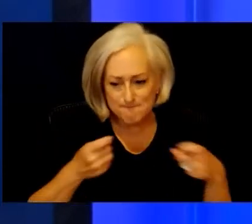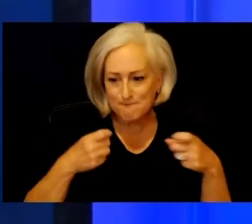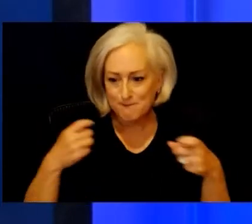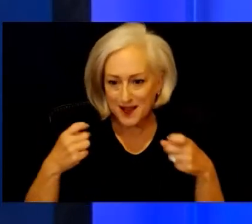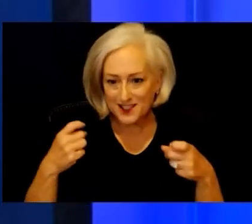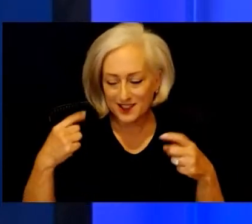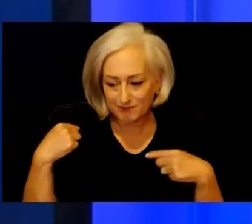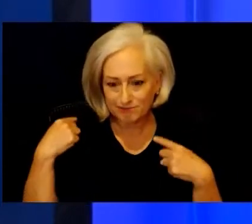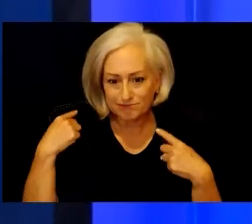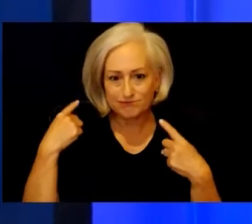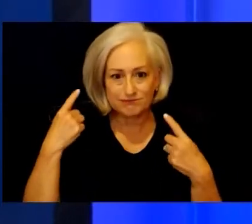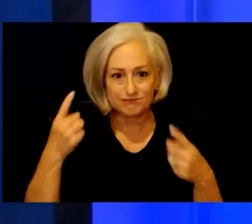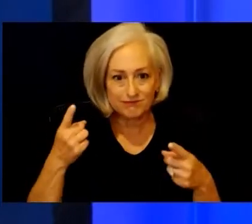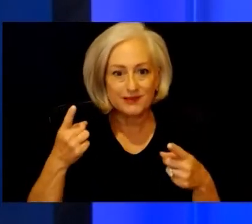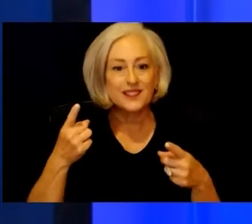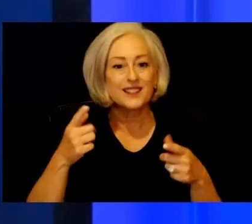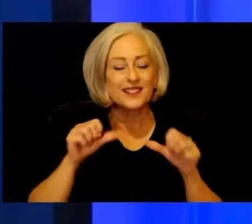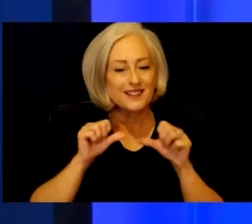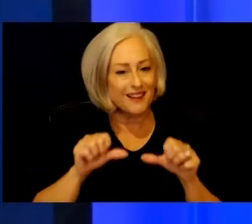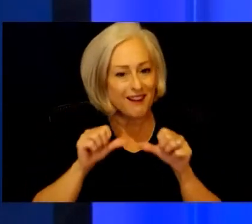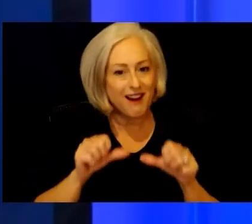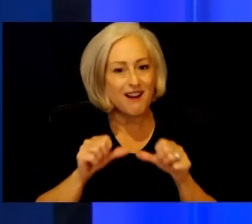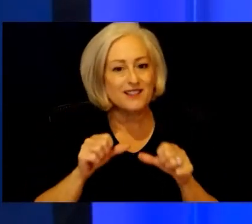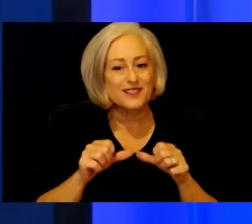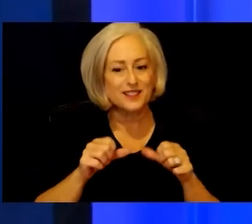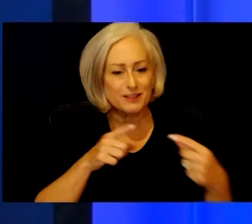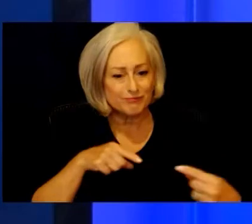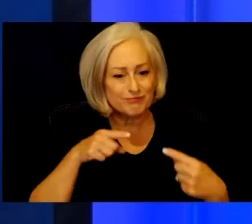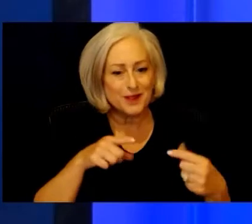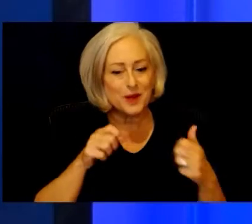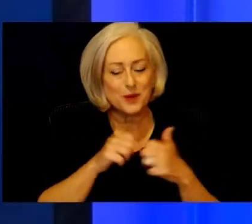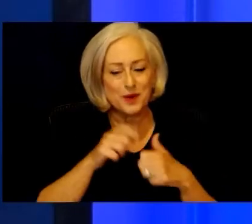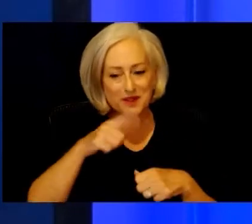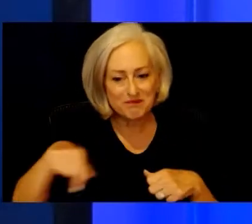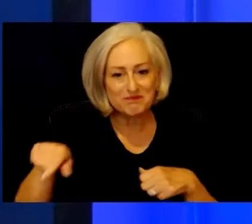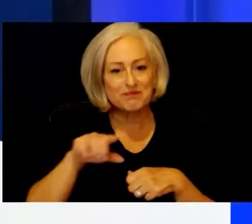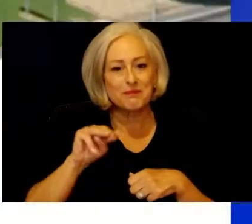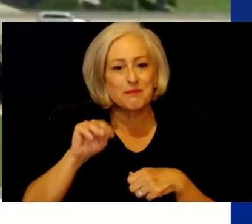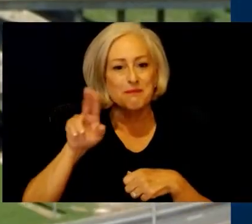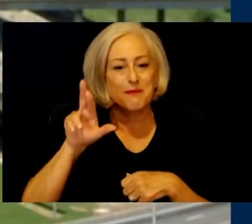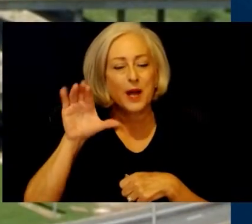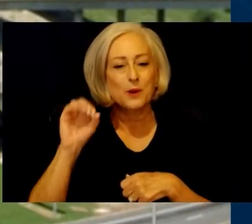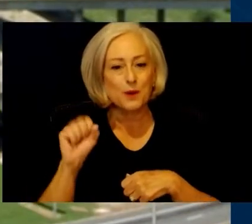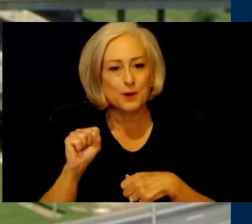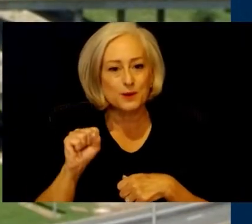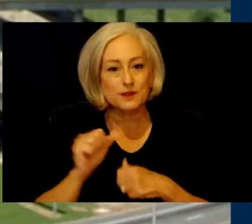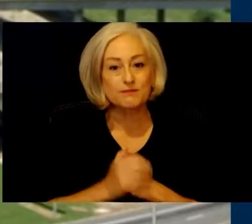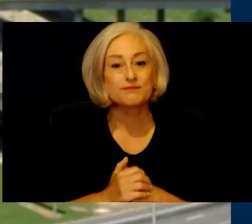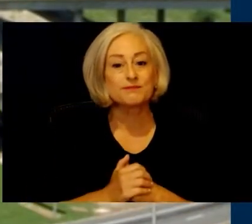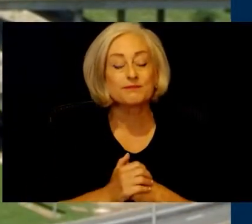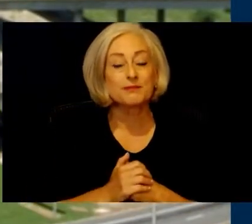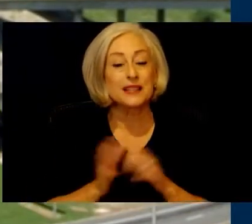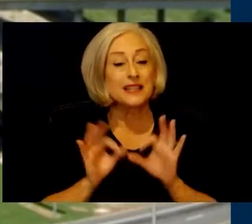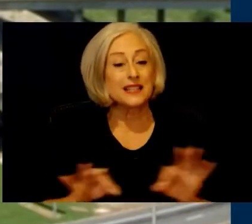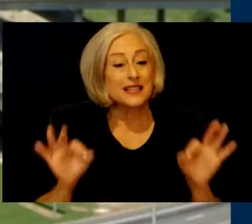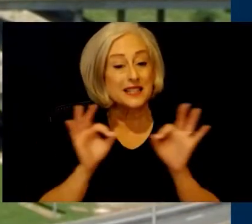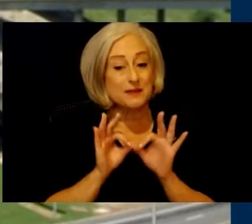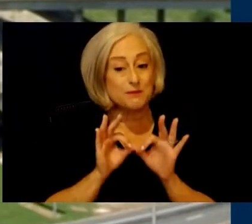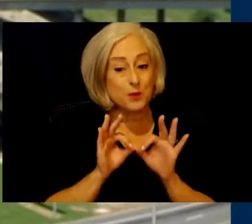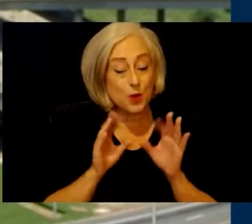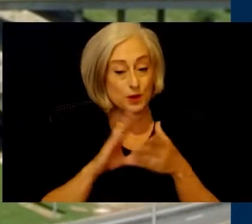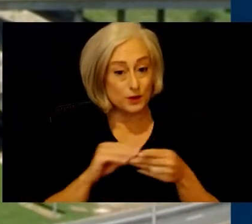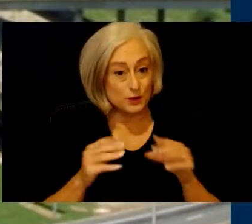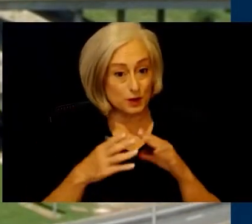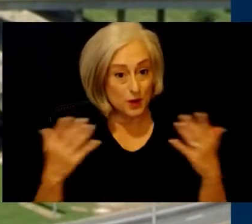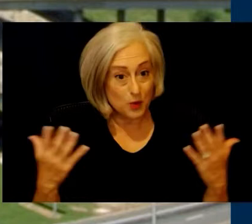those microbes. So, however, first we have a very important story. There is a severe shortage of a life-saving dye, but